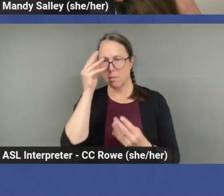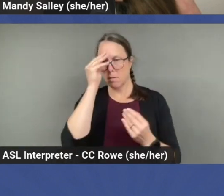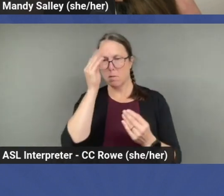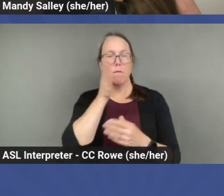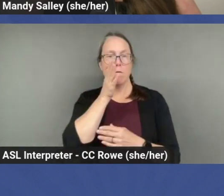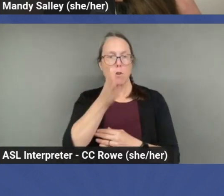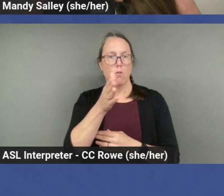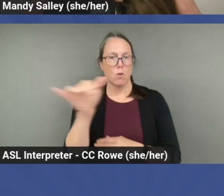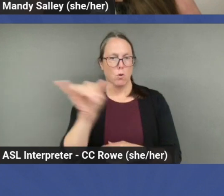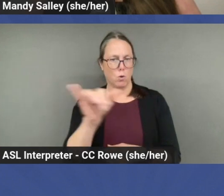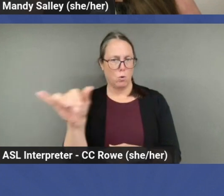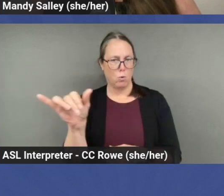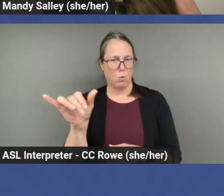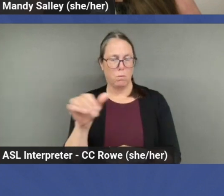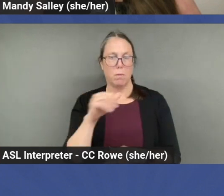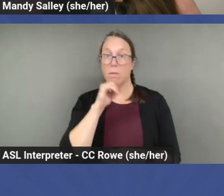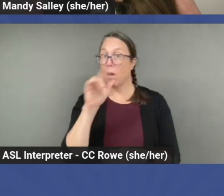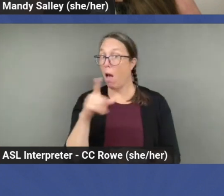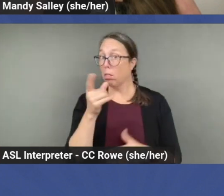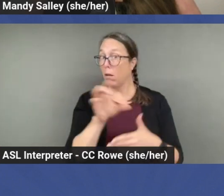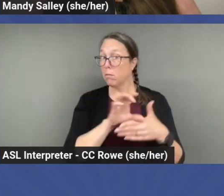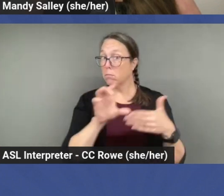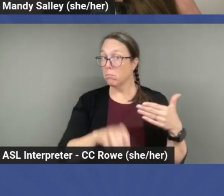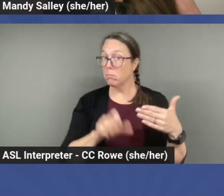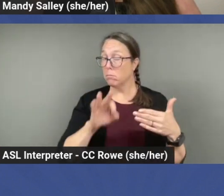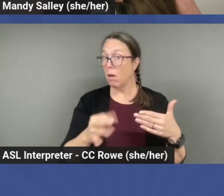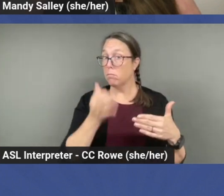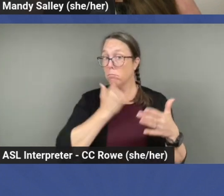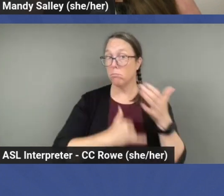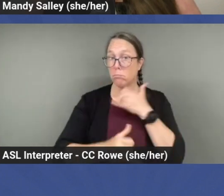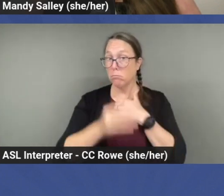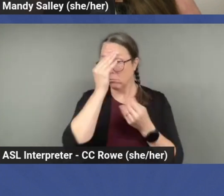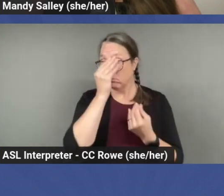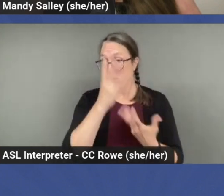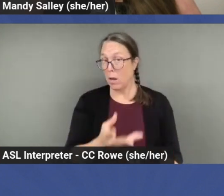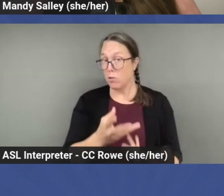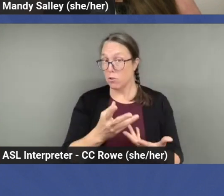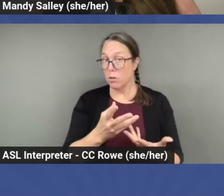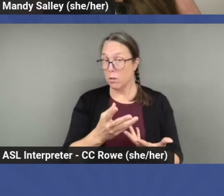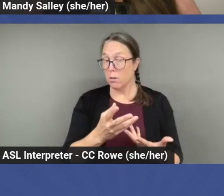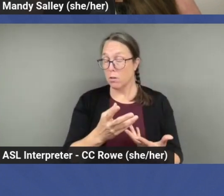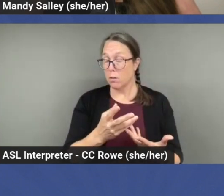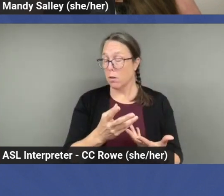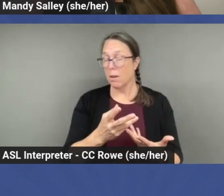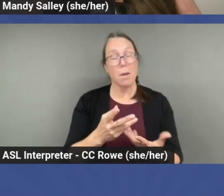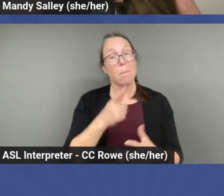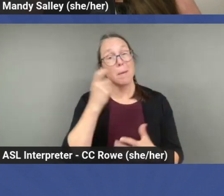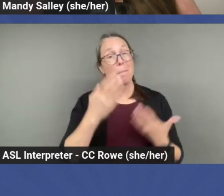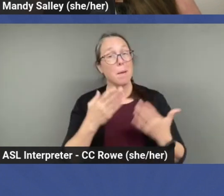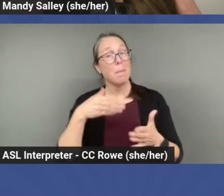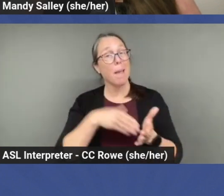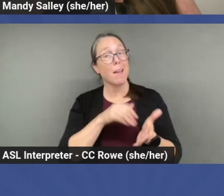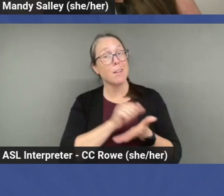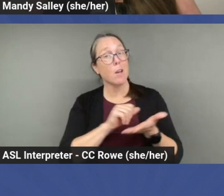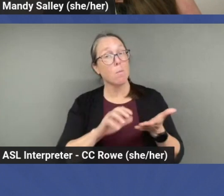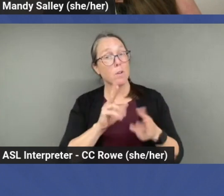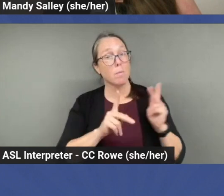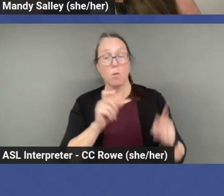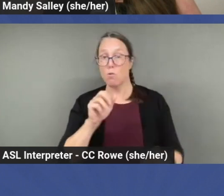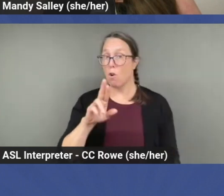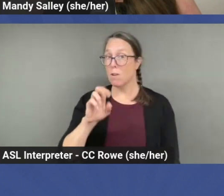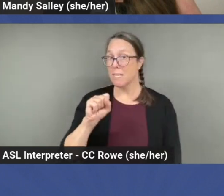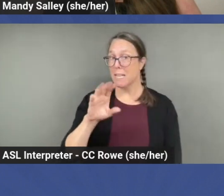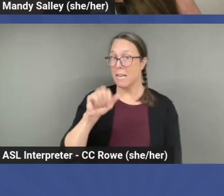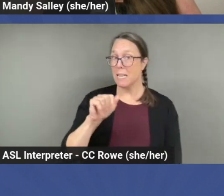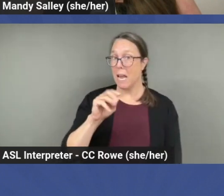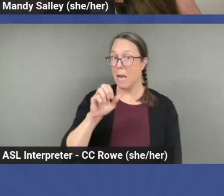well. No, like the consequences of misinformation are the worst, because maybe anti-abortion people or scammers, because we have